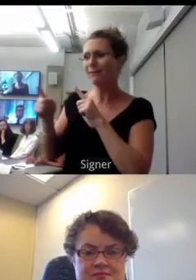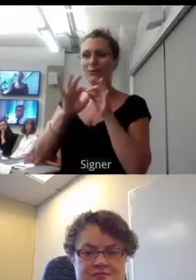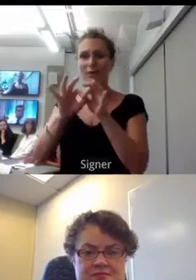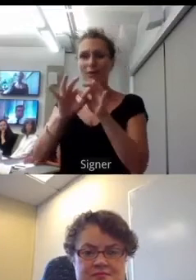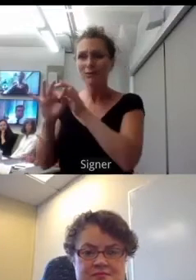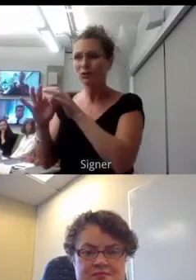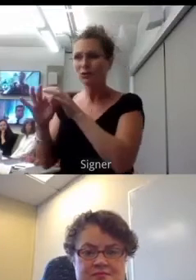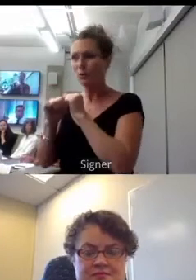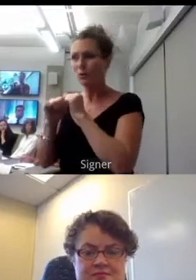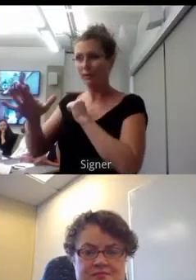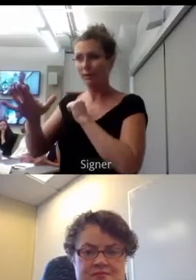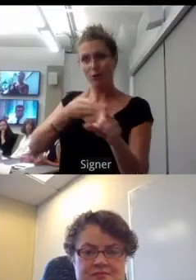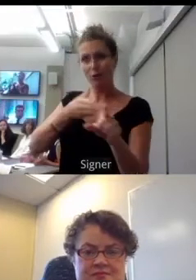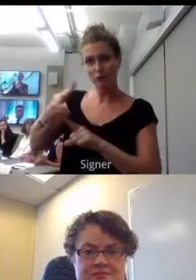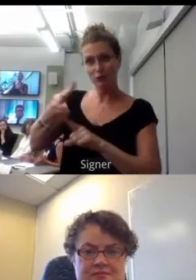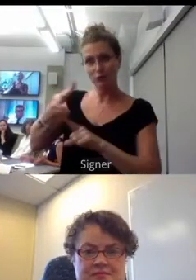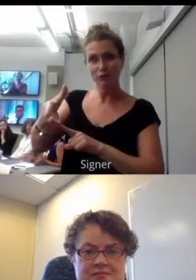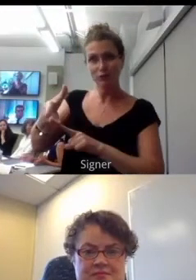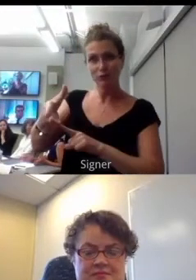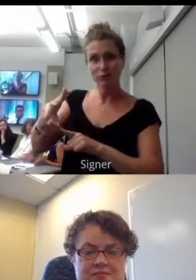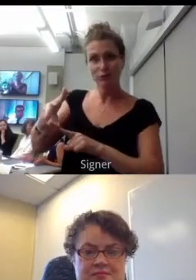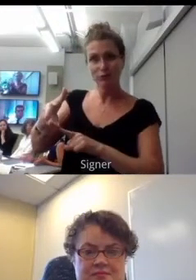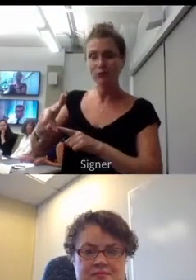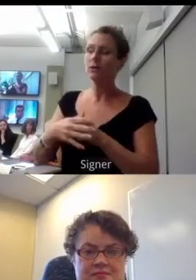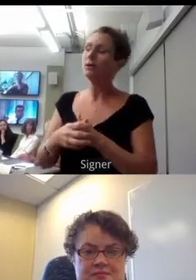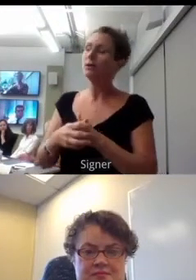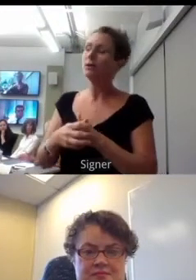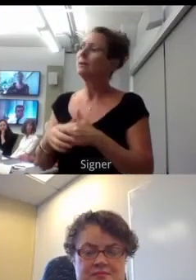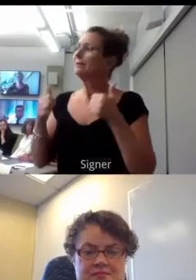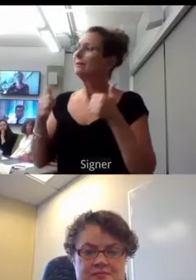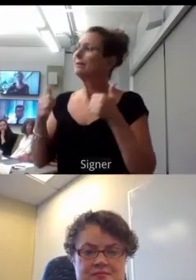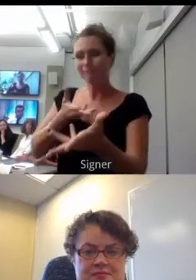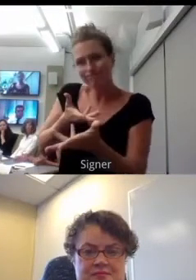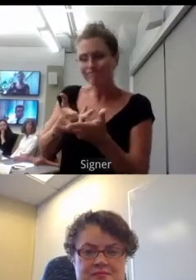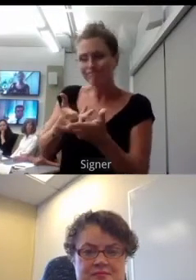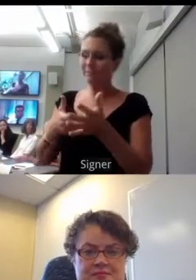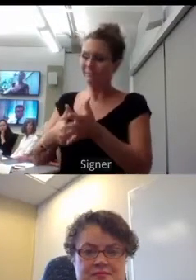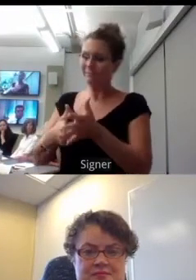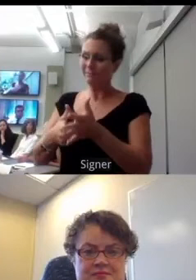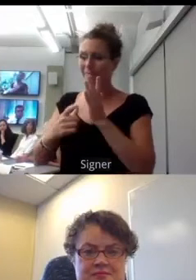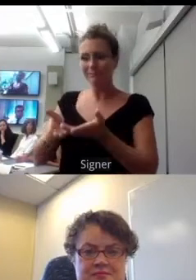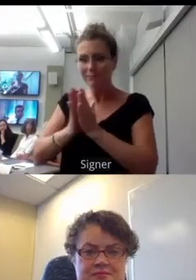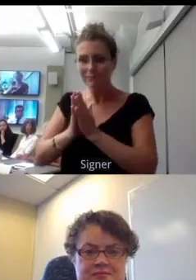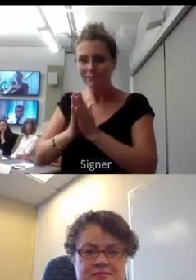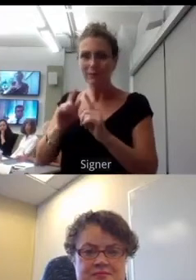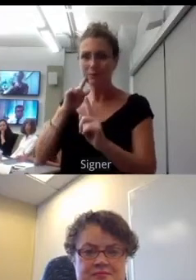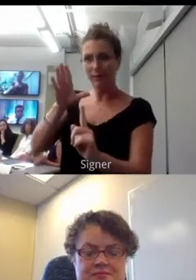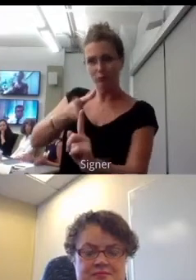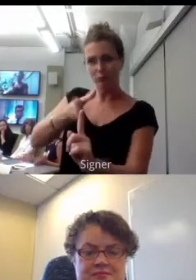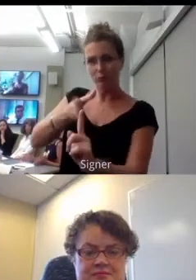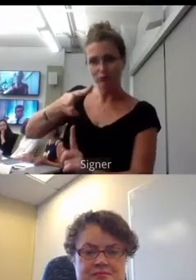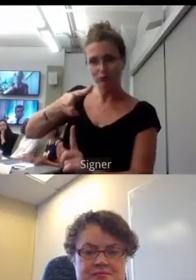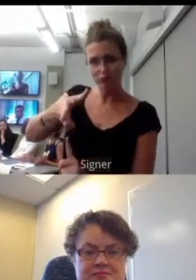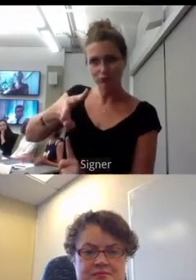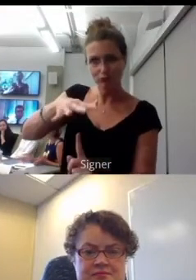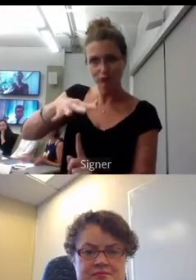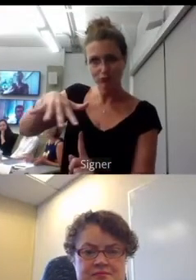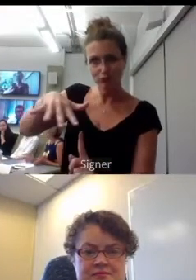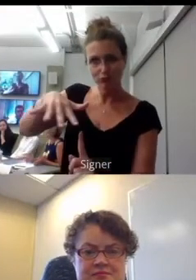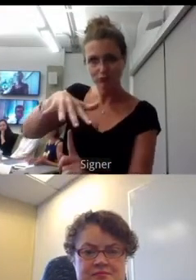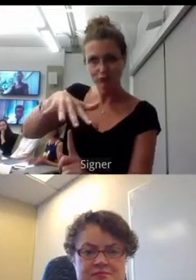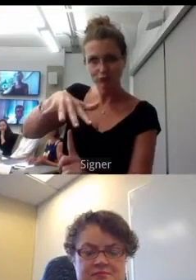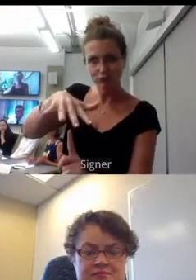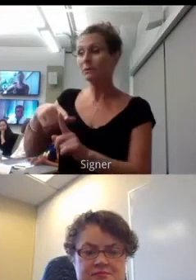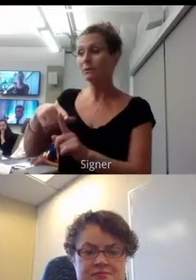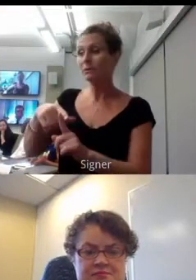and trying to manage the demands and the requests from that sector, along with the need for us to finalize these standards.